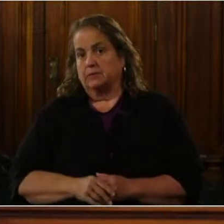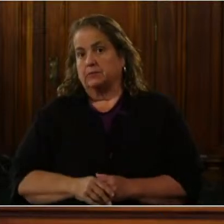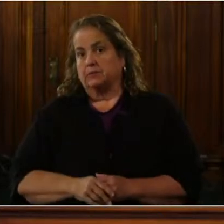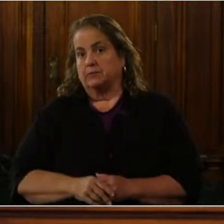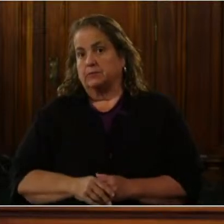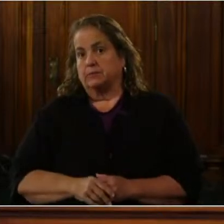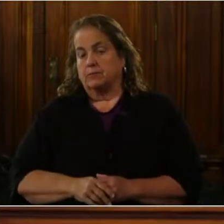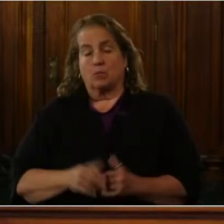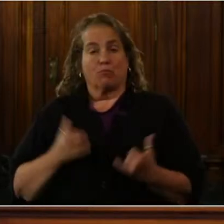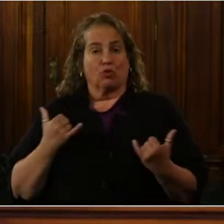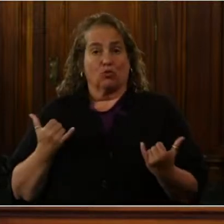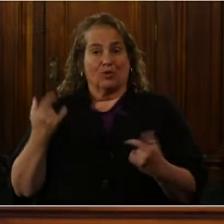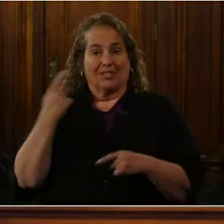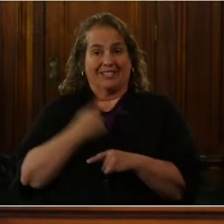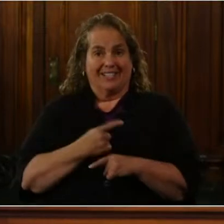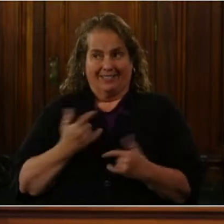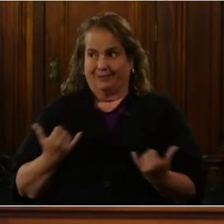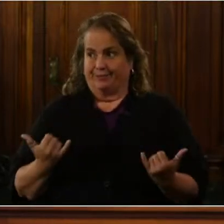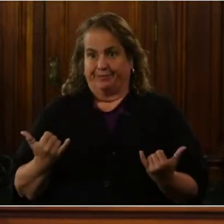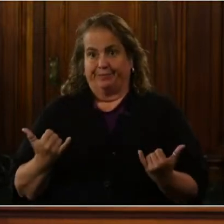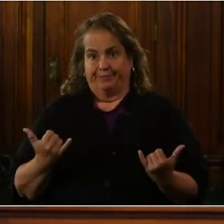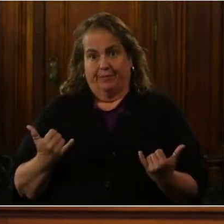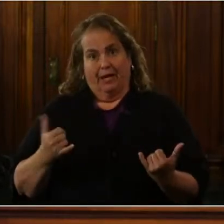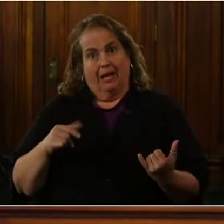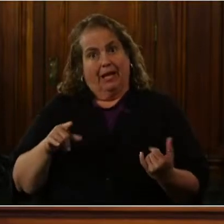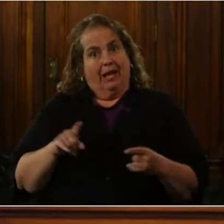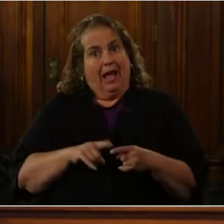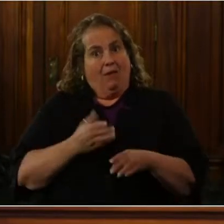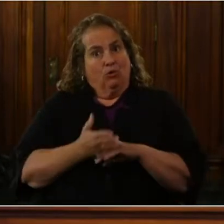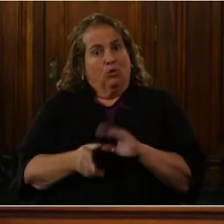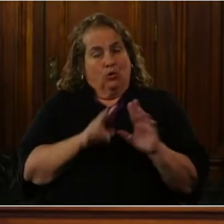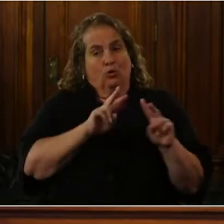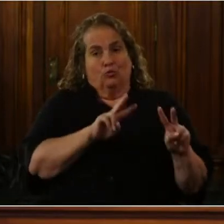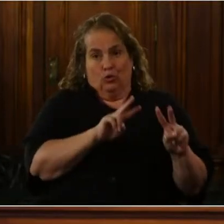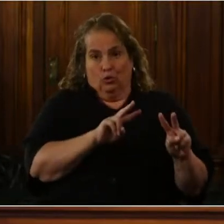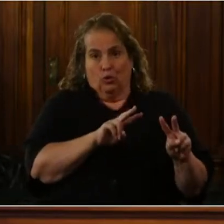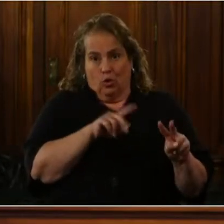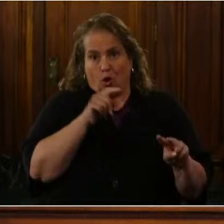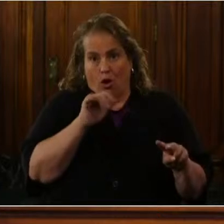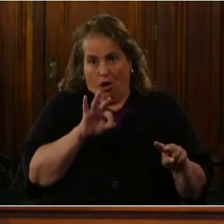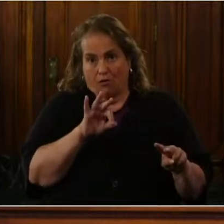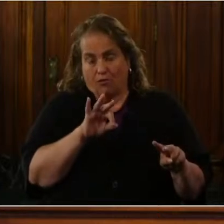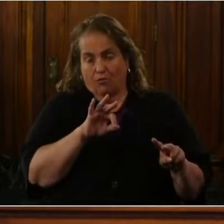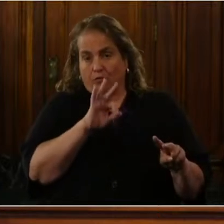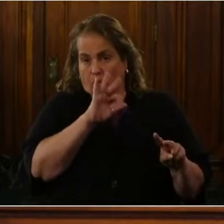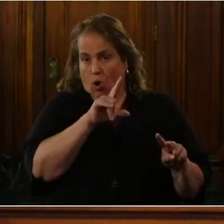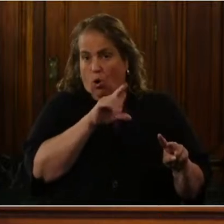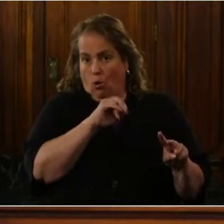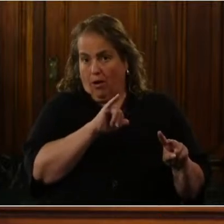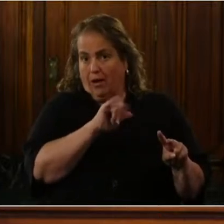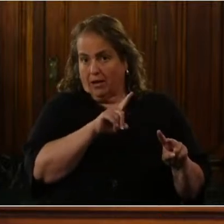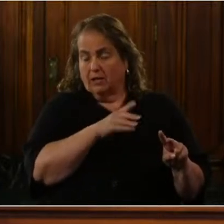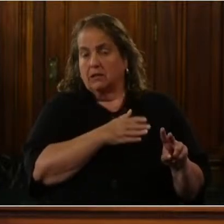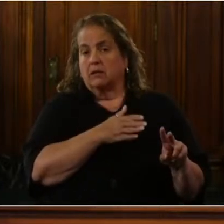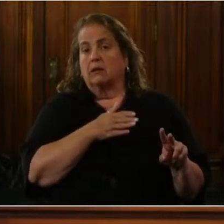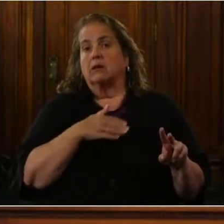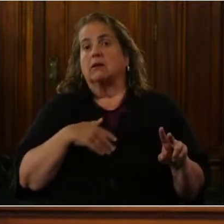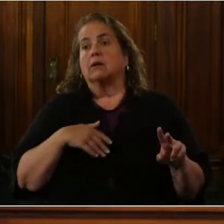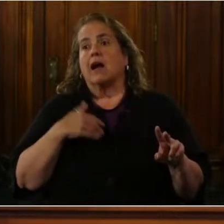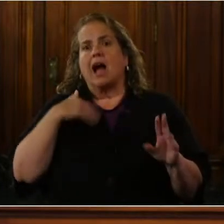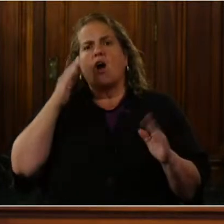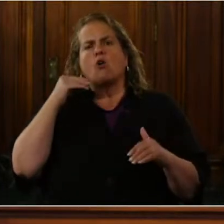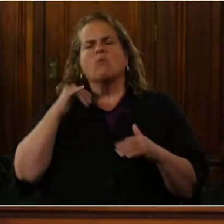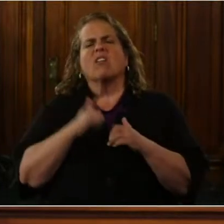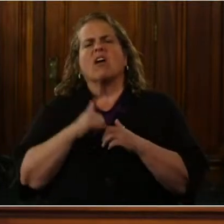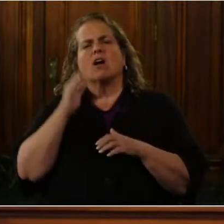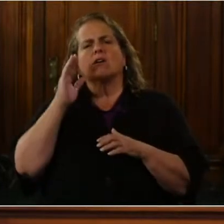On a day like today, and after the service that I hope just